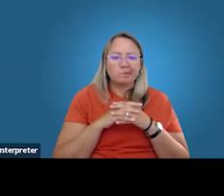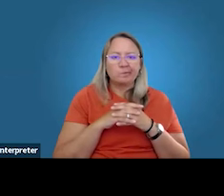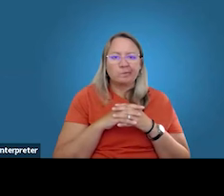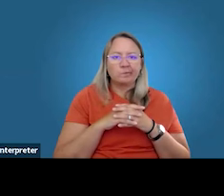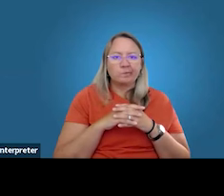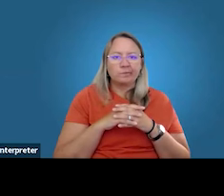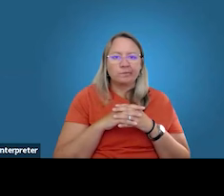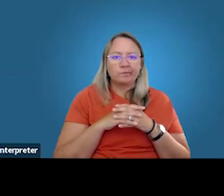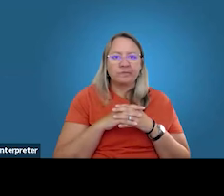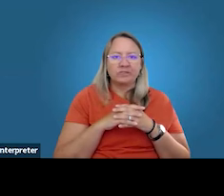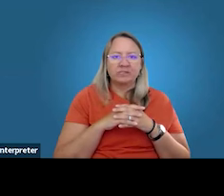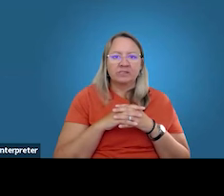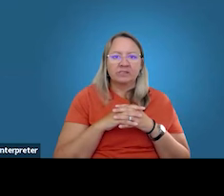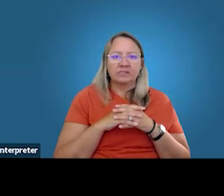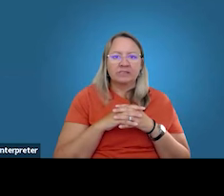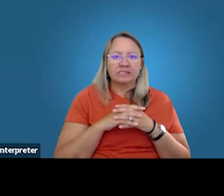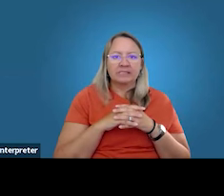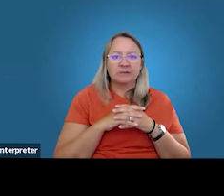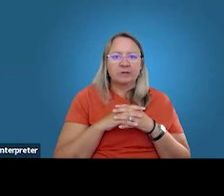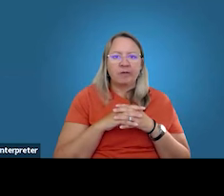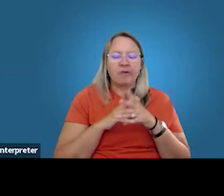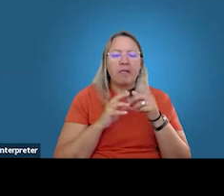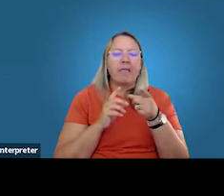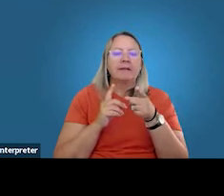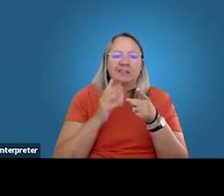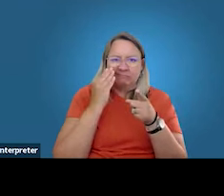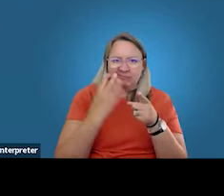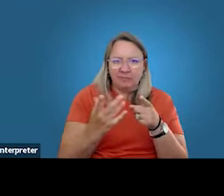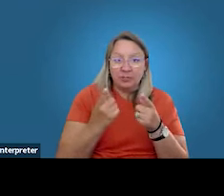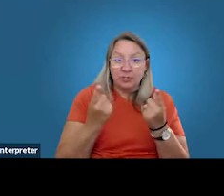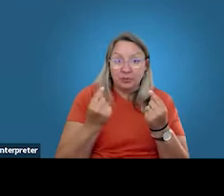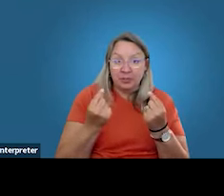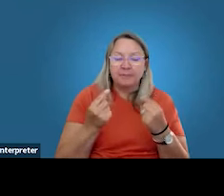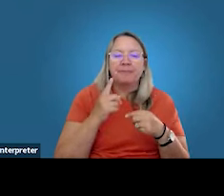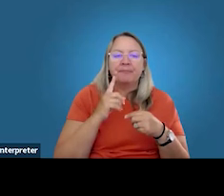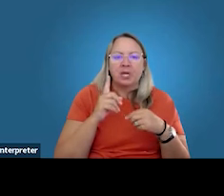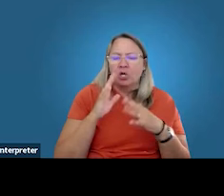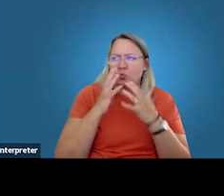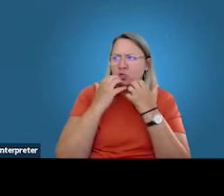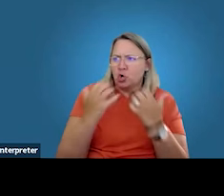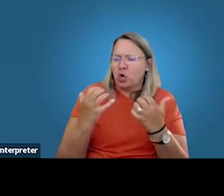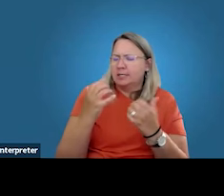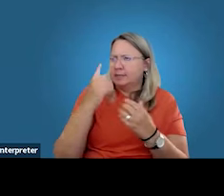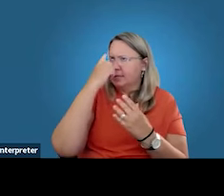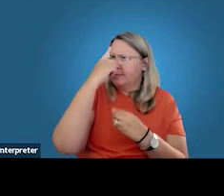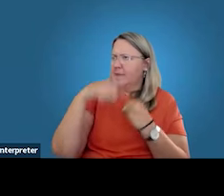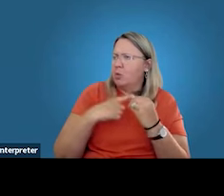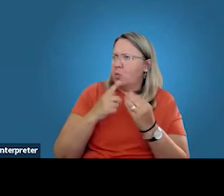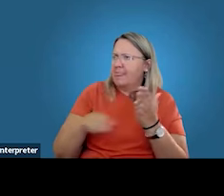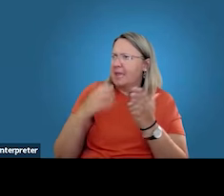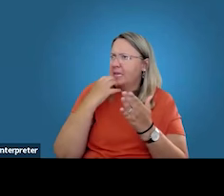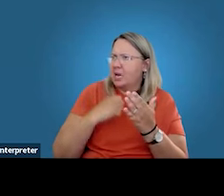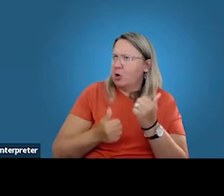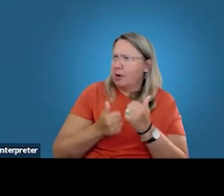I missed the what are we supposed to do right now? Okay, so you're supposed to be thinking about what is it that your audience cares most about for your